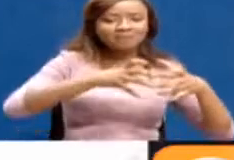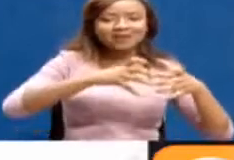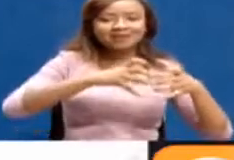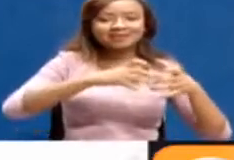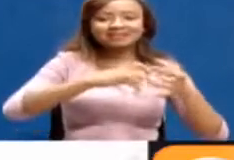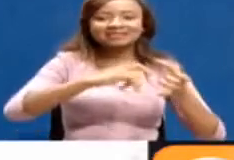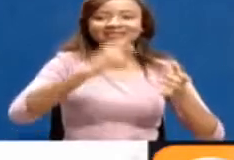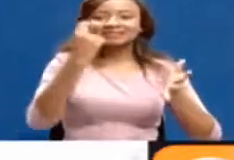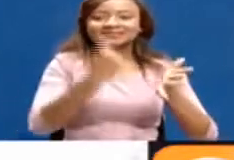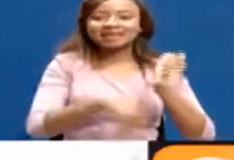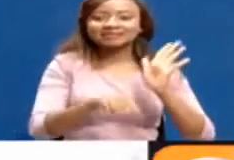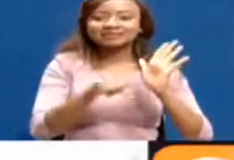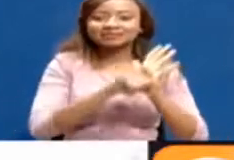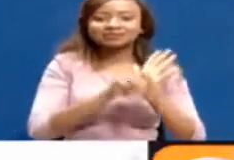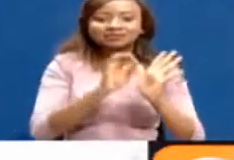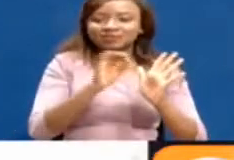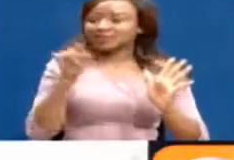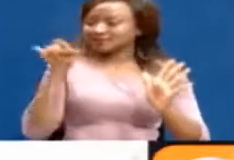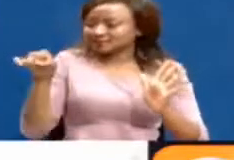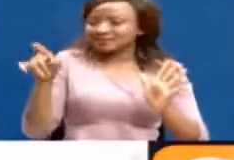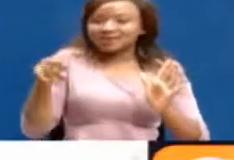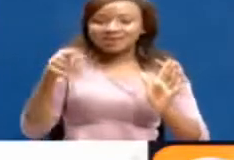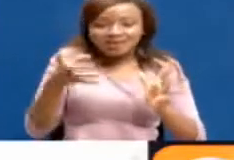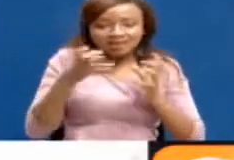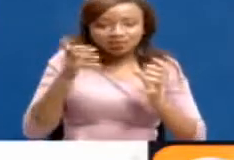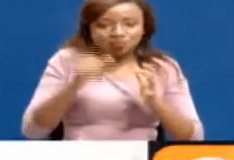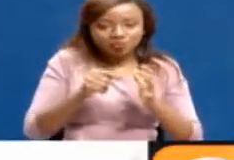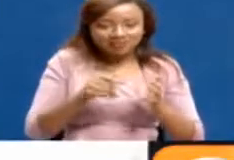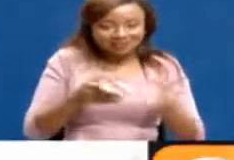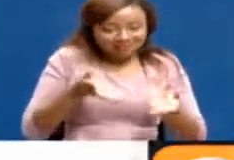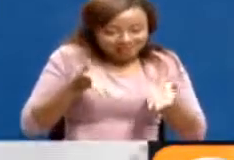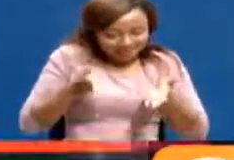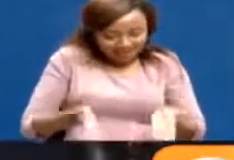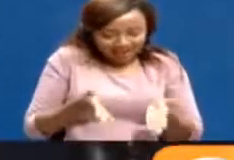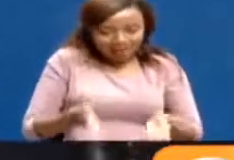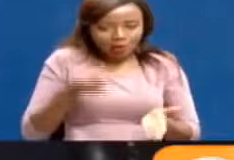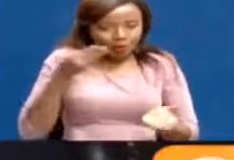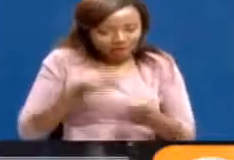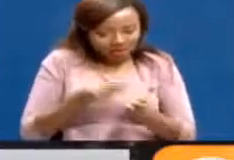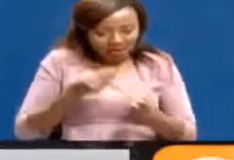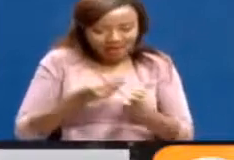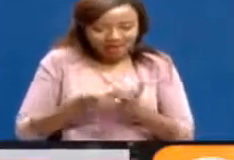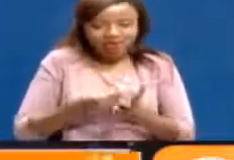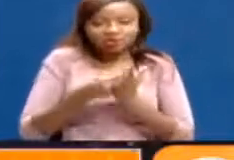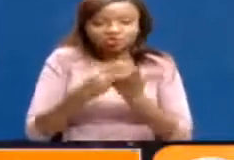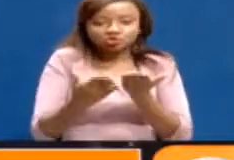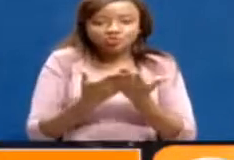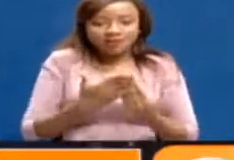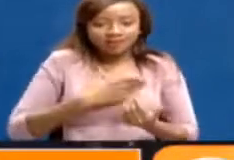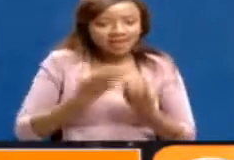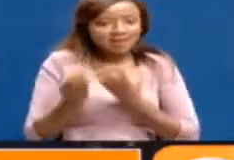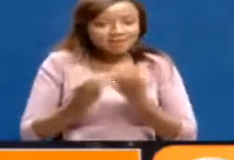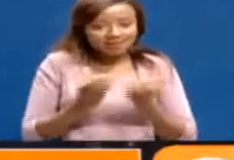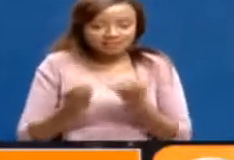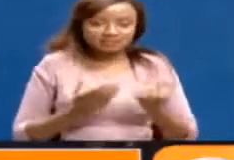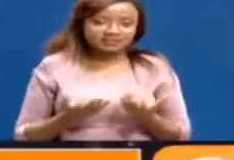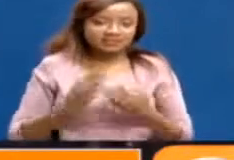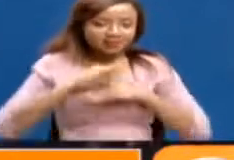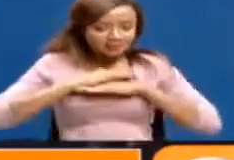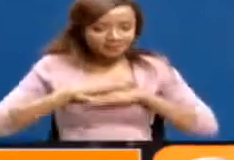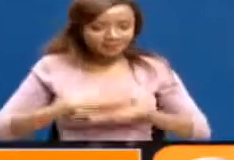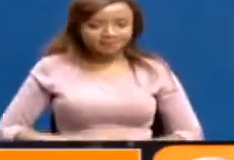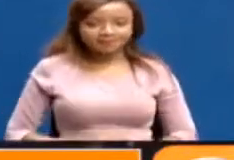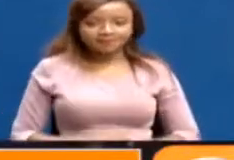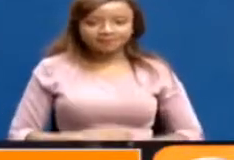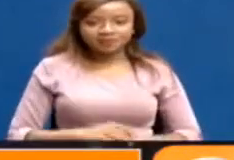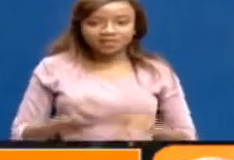her. She needs immediate small business relief. And so injecting this money, part of it, into the economy for small business relief, and banks